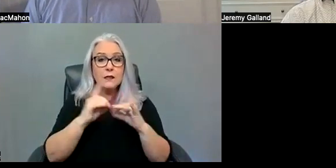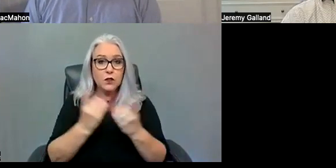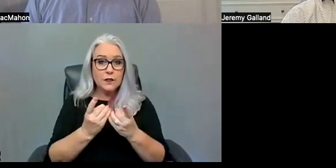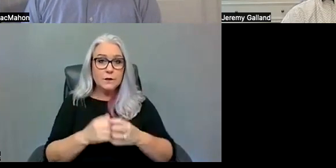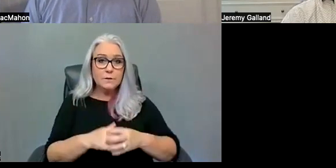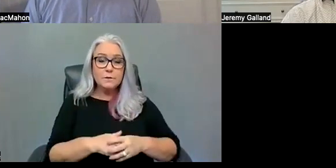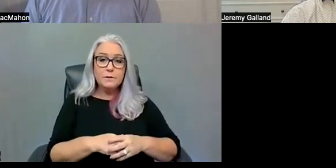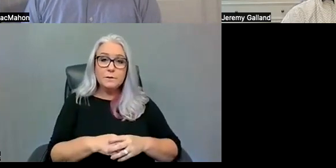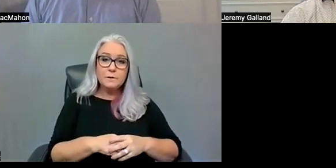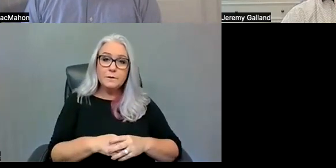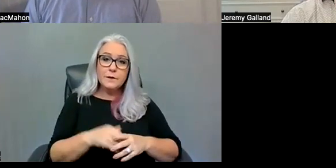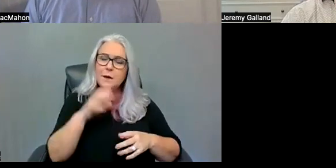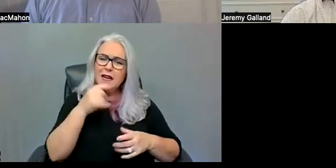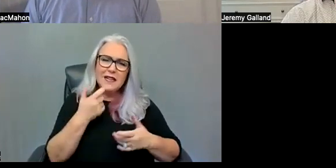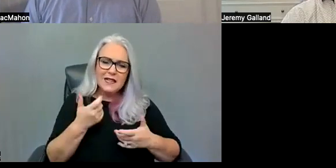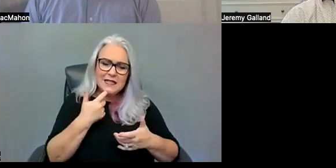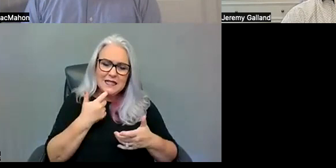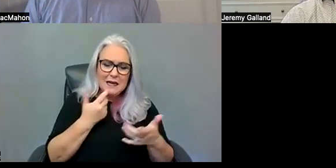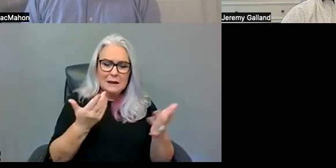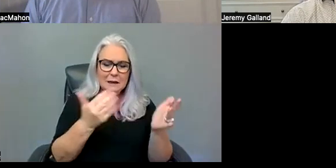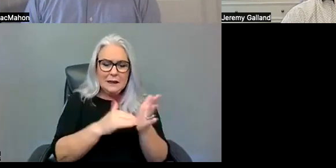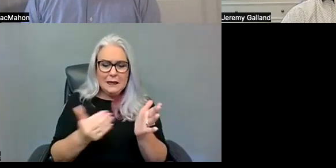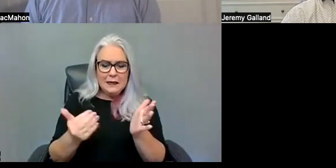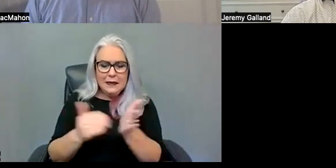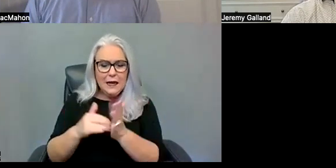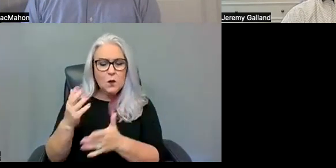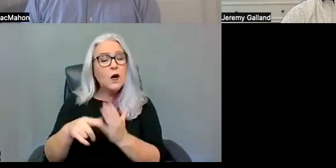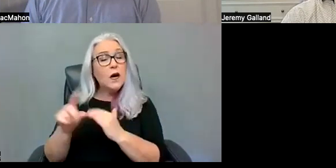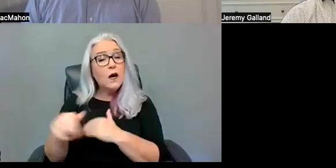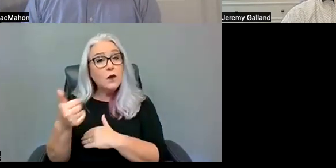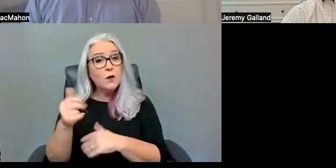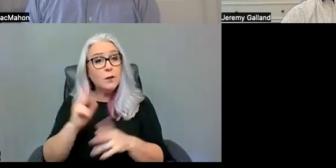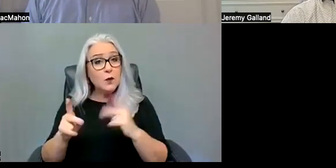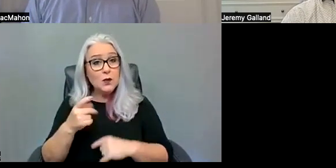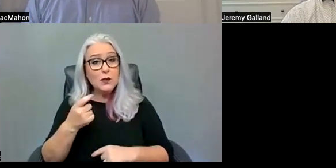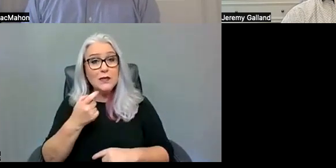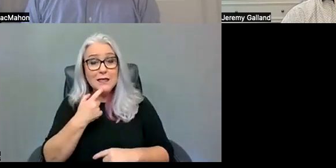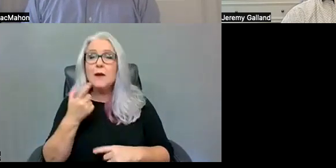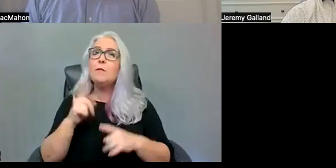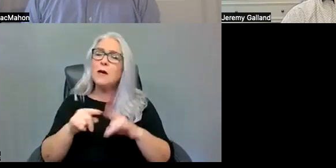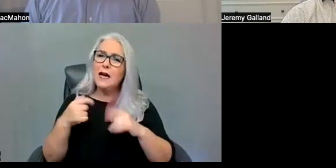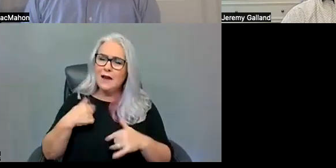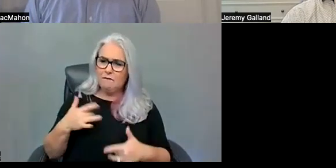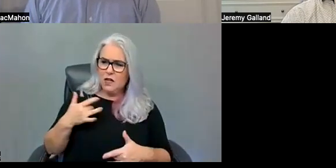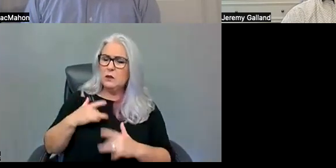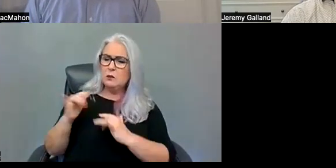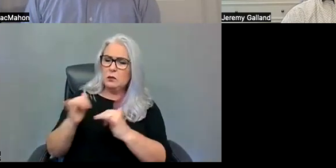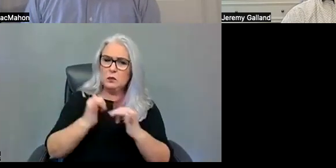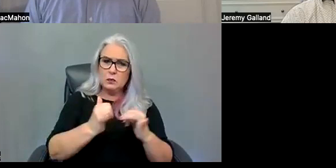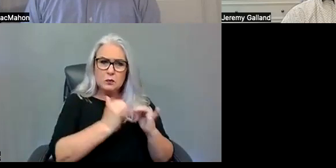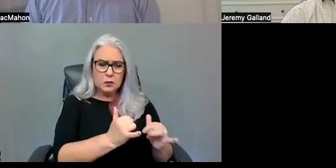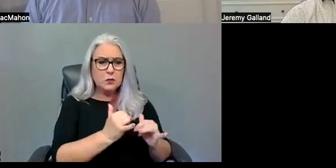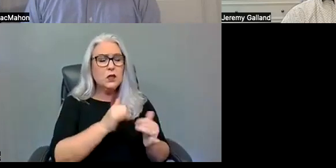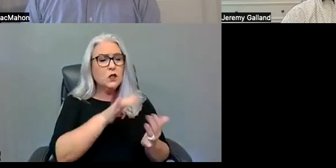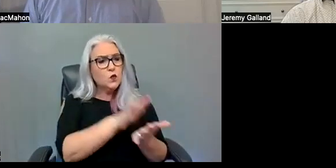I won't repeat what other people said, but I think we have to work really hard to have the schools be a place where everything